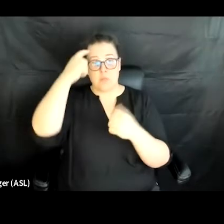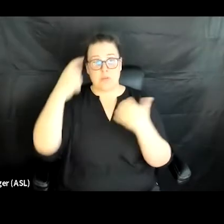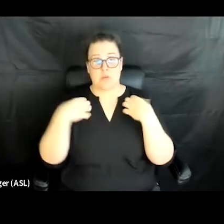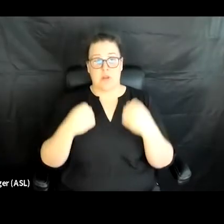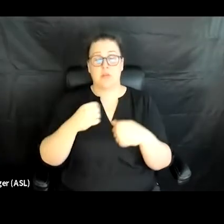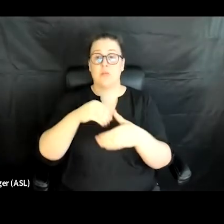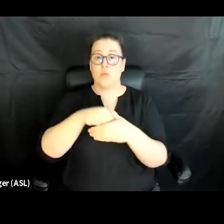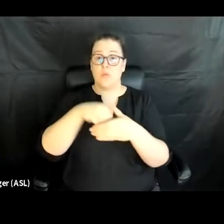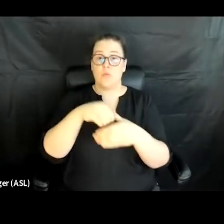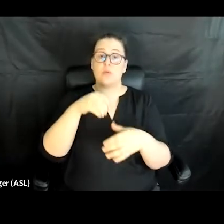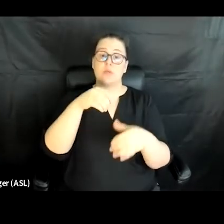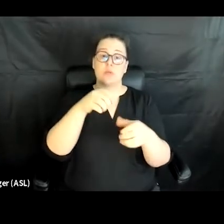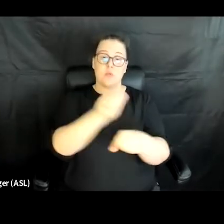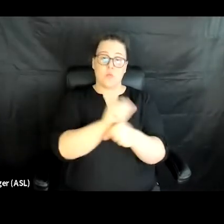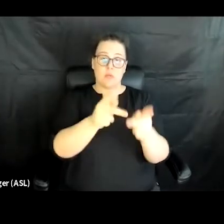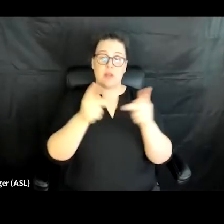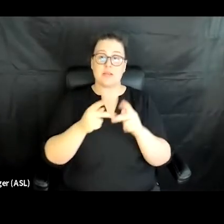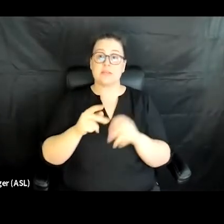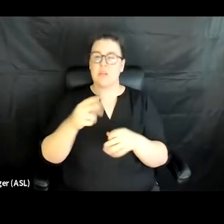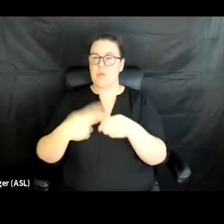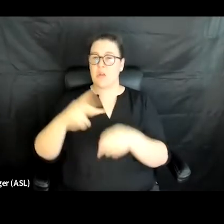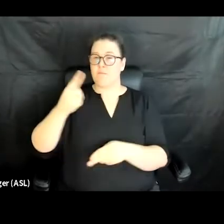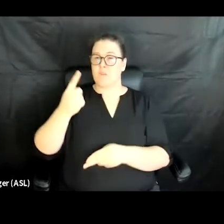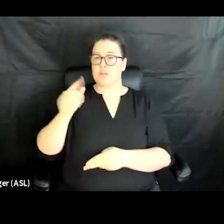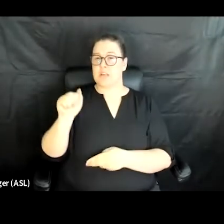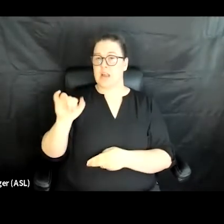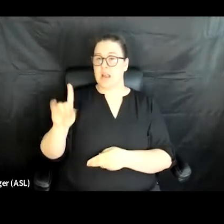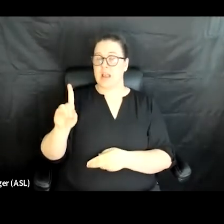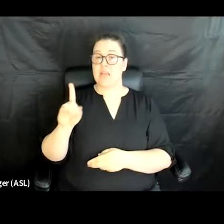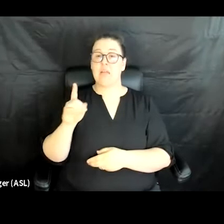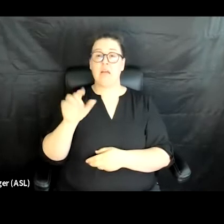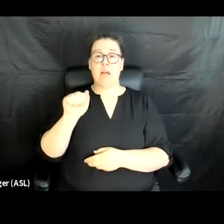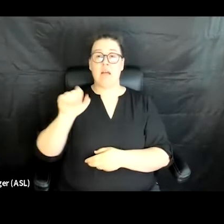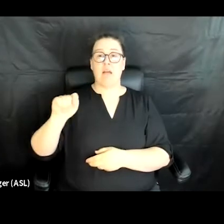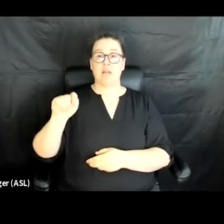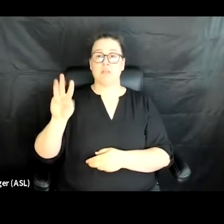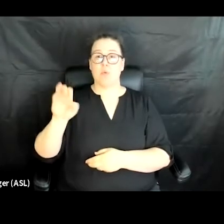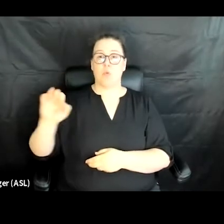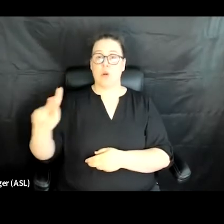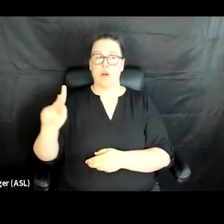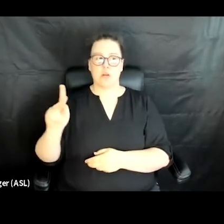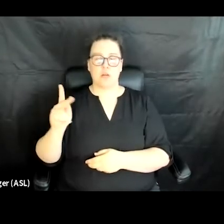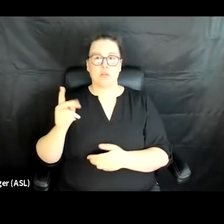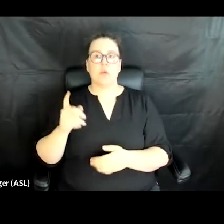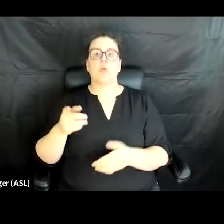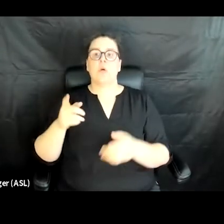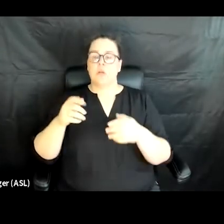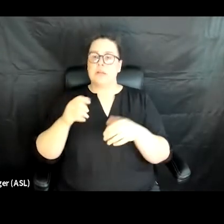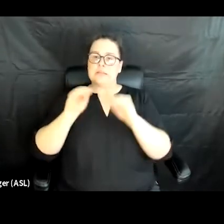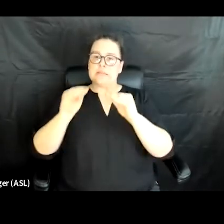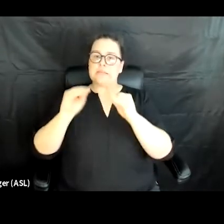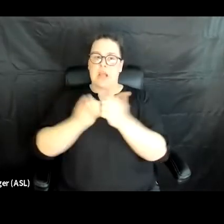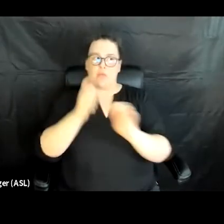work. And this helps equip people to understand what the signs are when someone is experiencing a mental health crisis and how to connect them